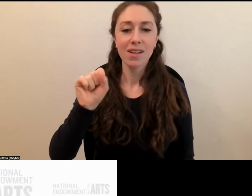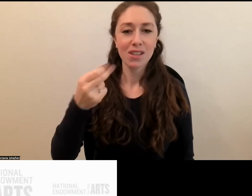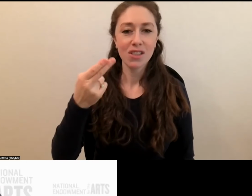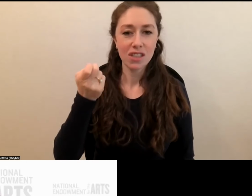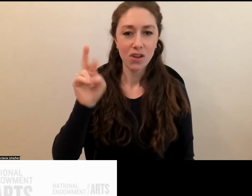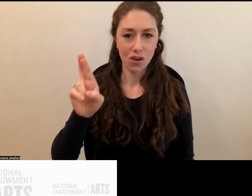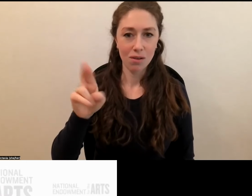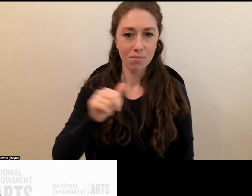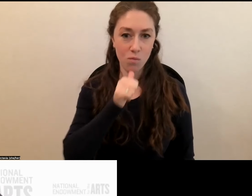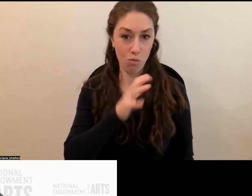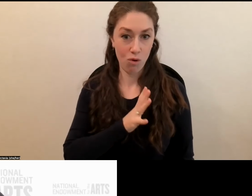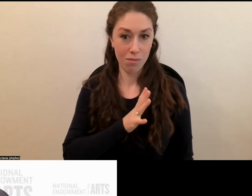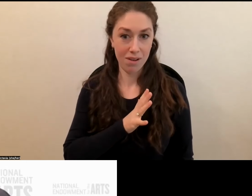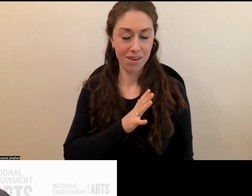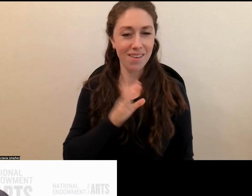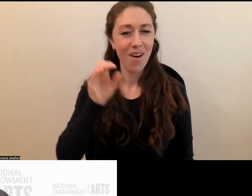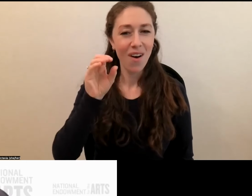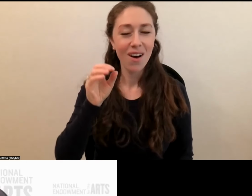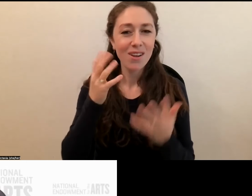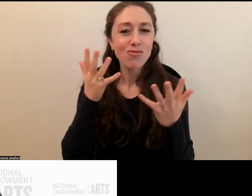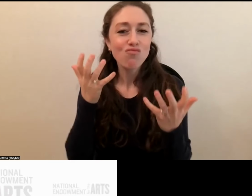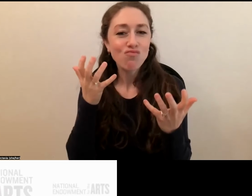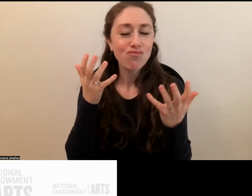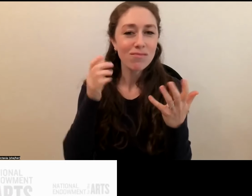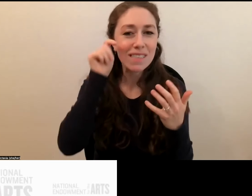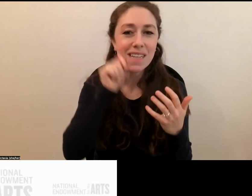woman with olive skin and dark brown hair.